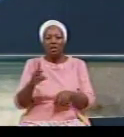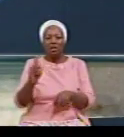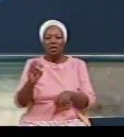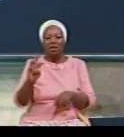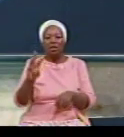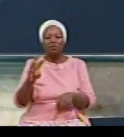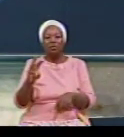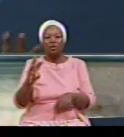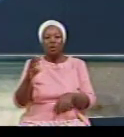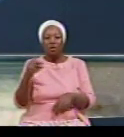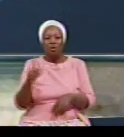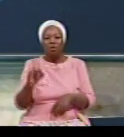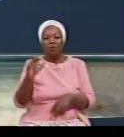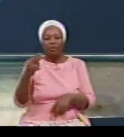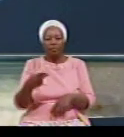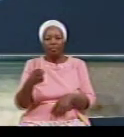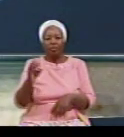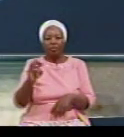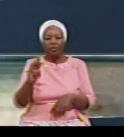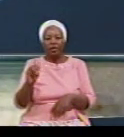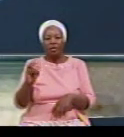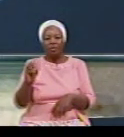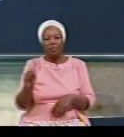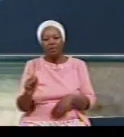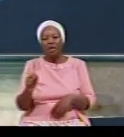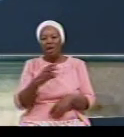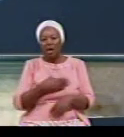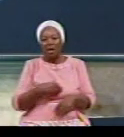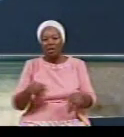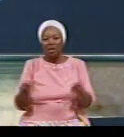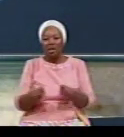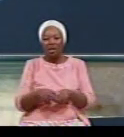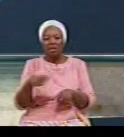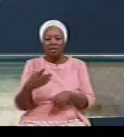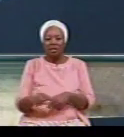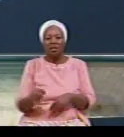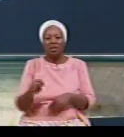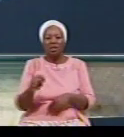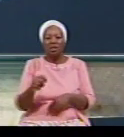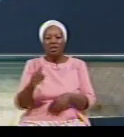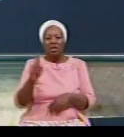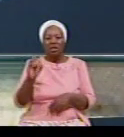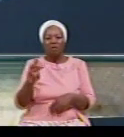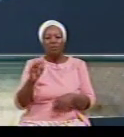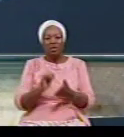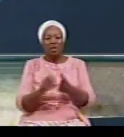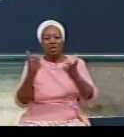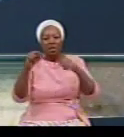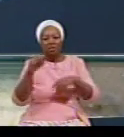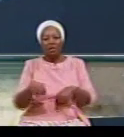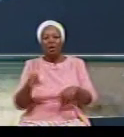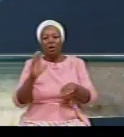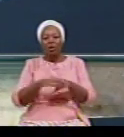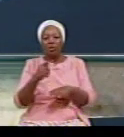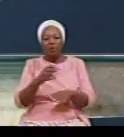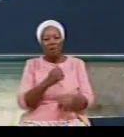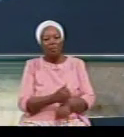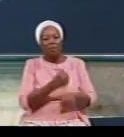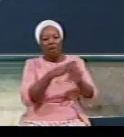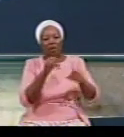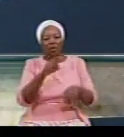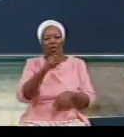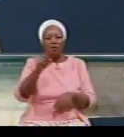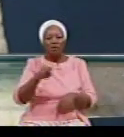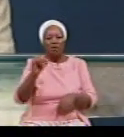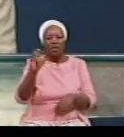Hermon, and as the dew that descended upon the mountains of Zion. For